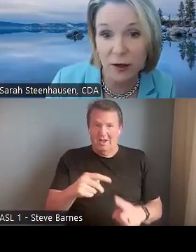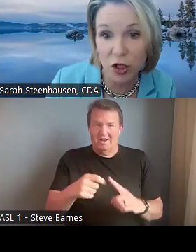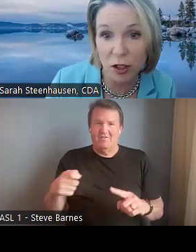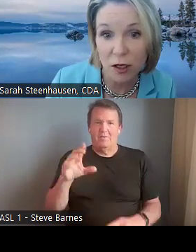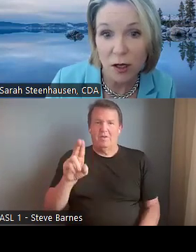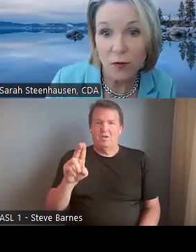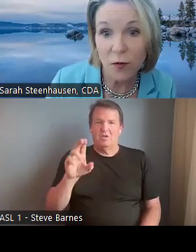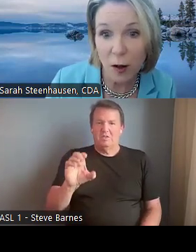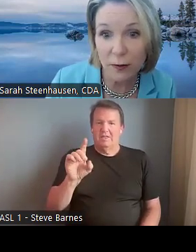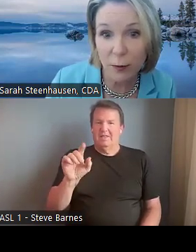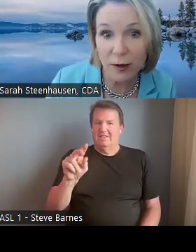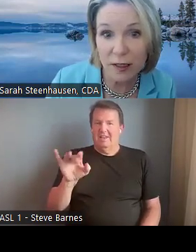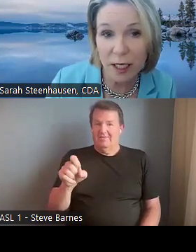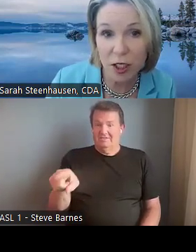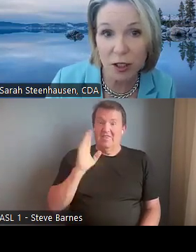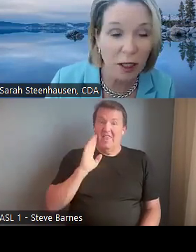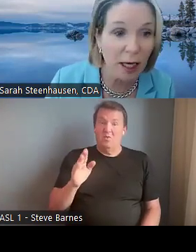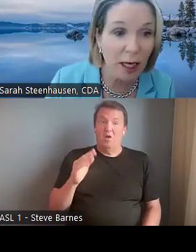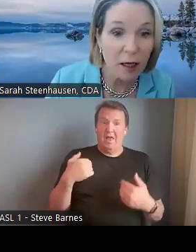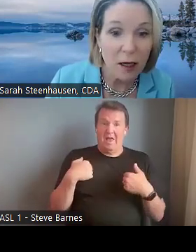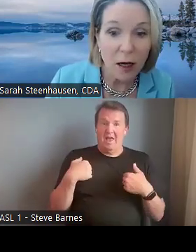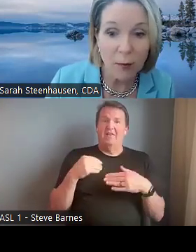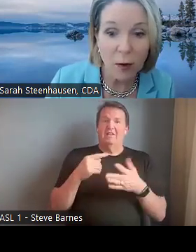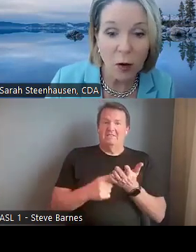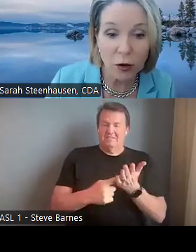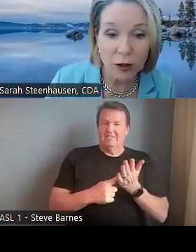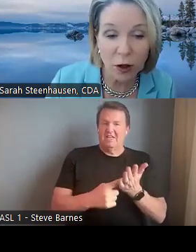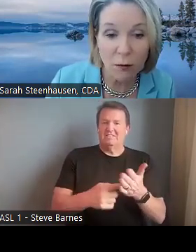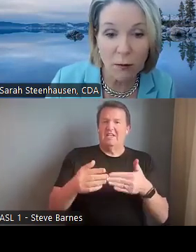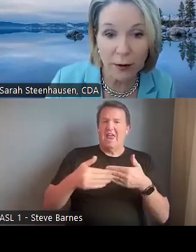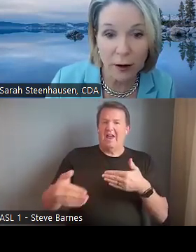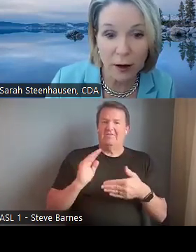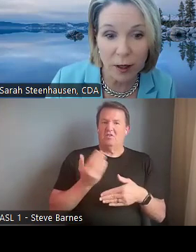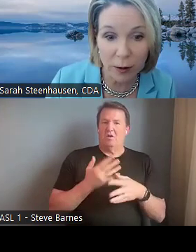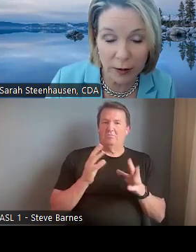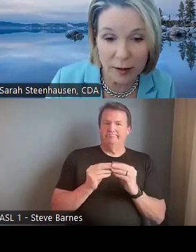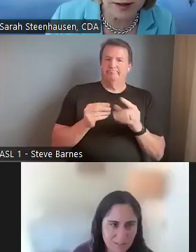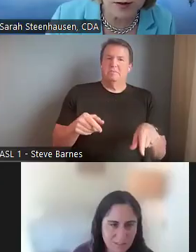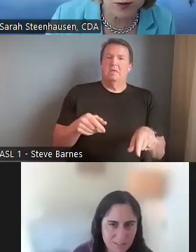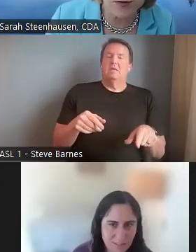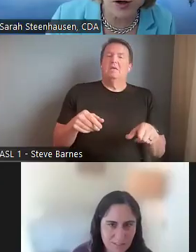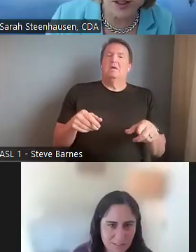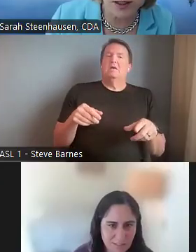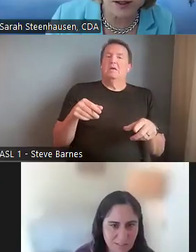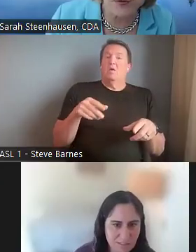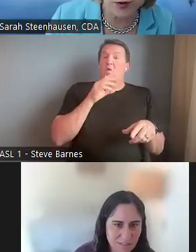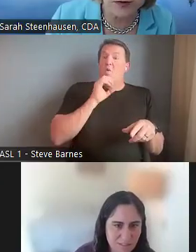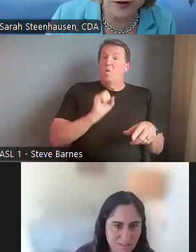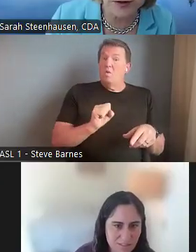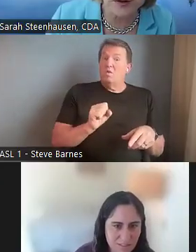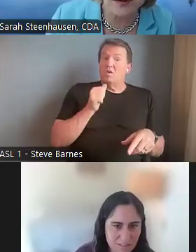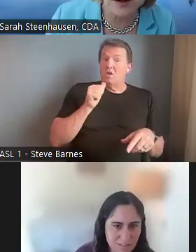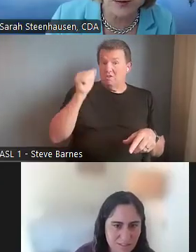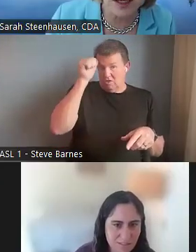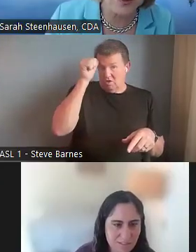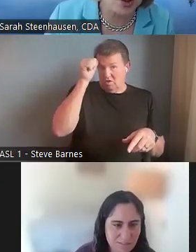Q&A session following the presentation. And again, older adult immigrants is one of our key focus